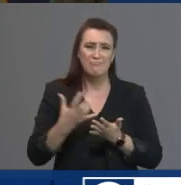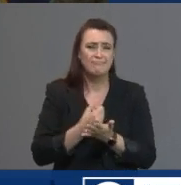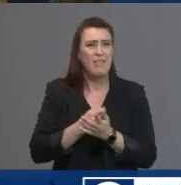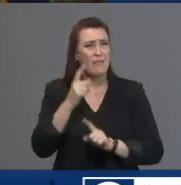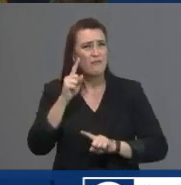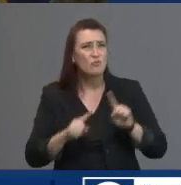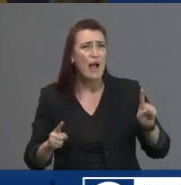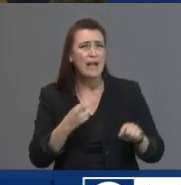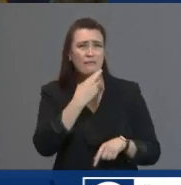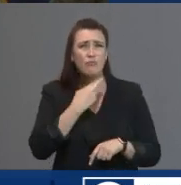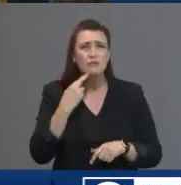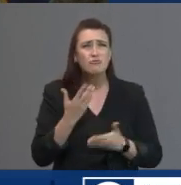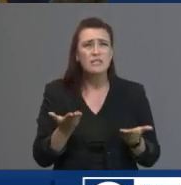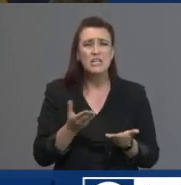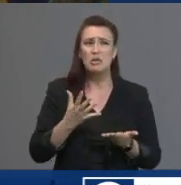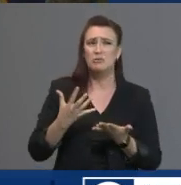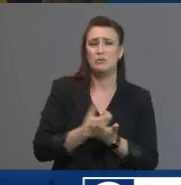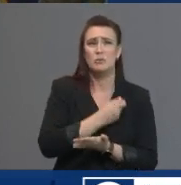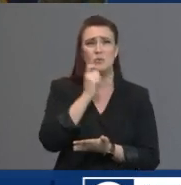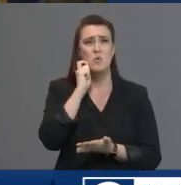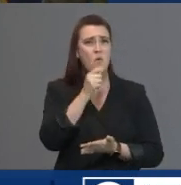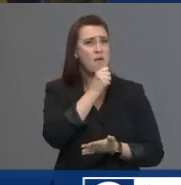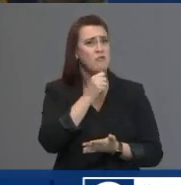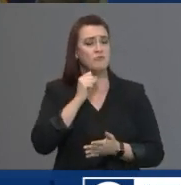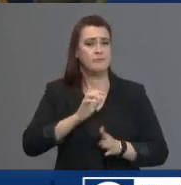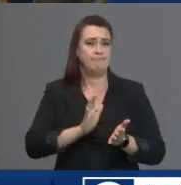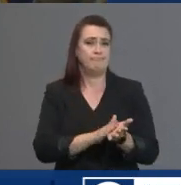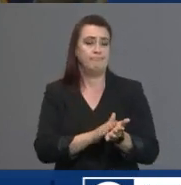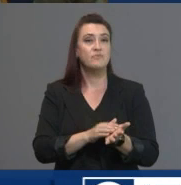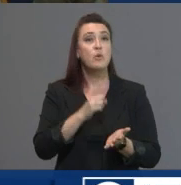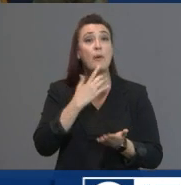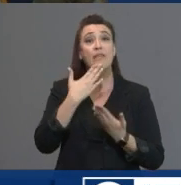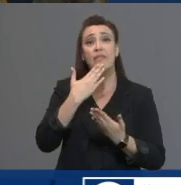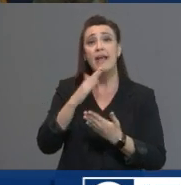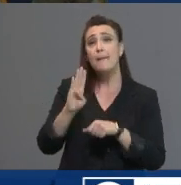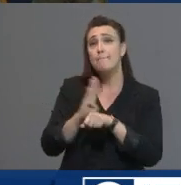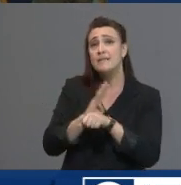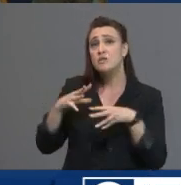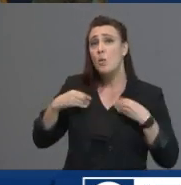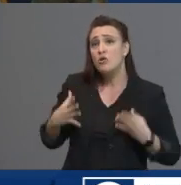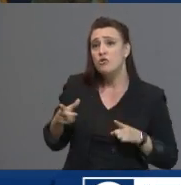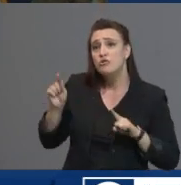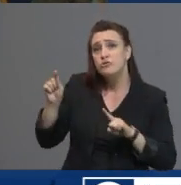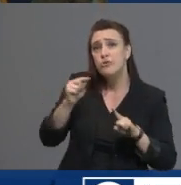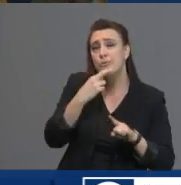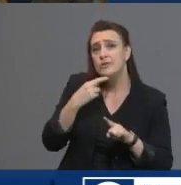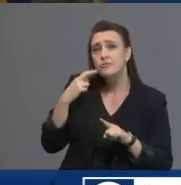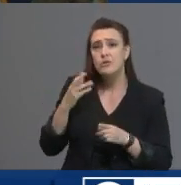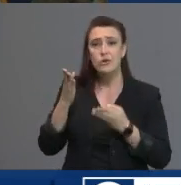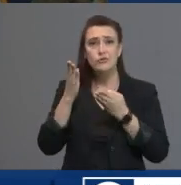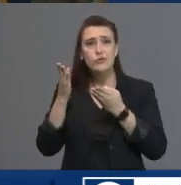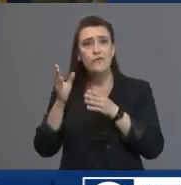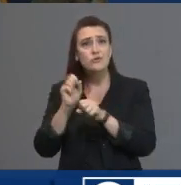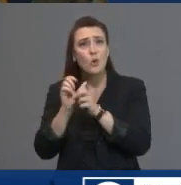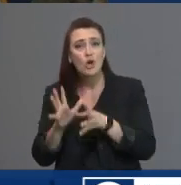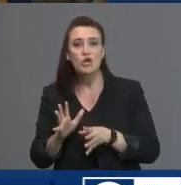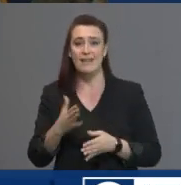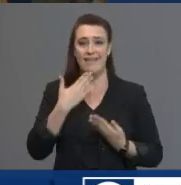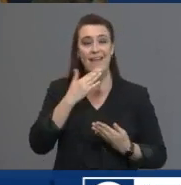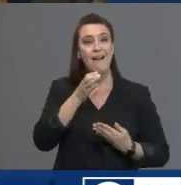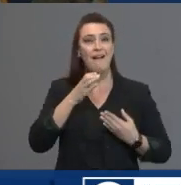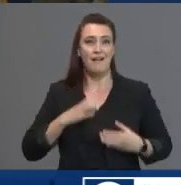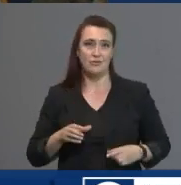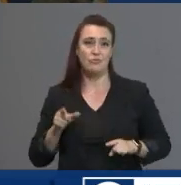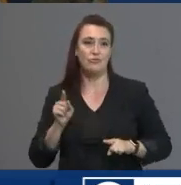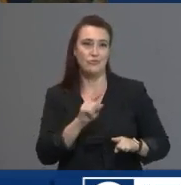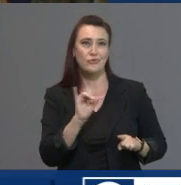eat and the variety. And I just want to thank these business owners, the service workers, and the customers